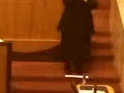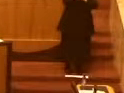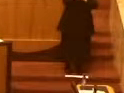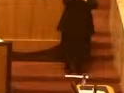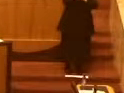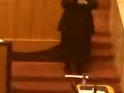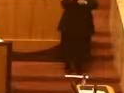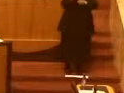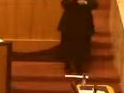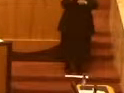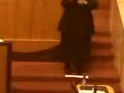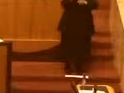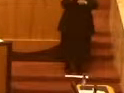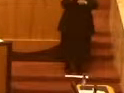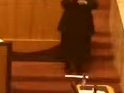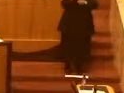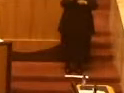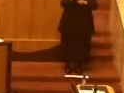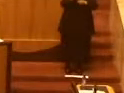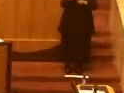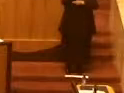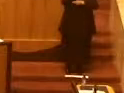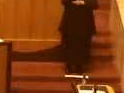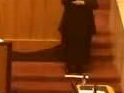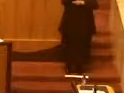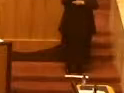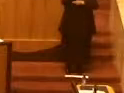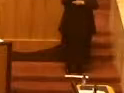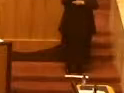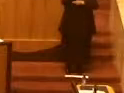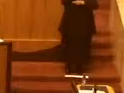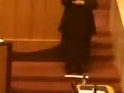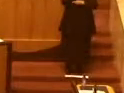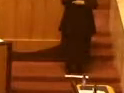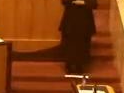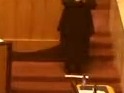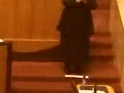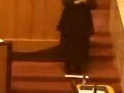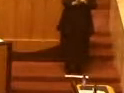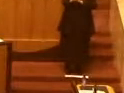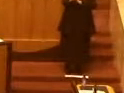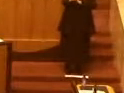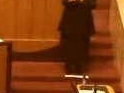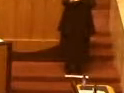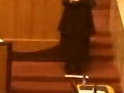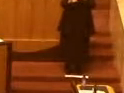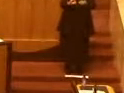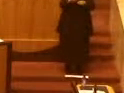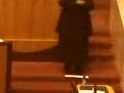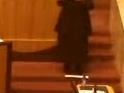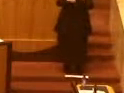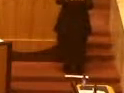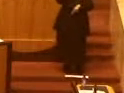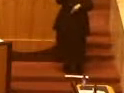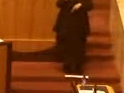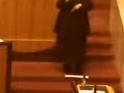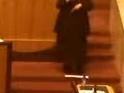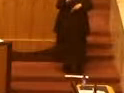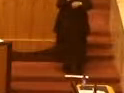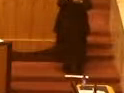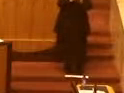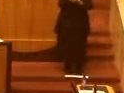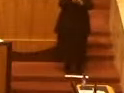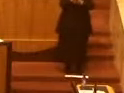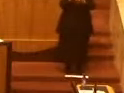others, contravention of the PFMA. We have finalized 10, three of which have resulted in dismissal. 12